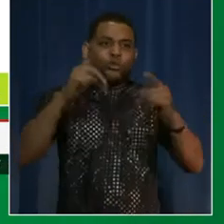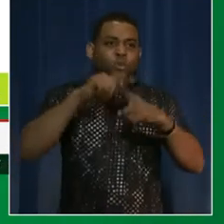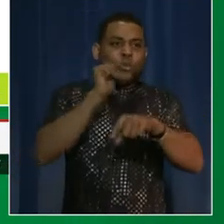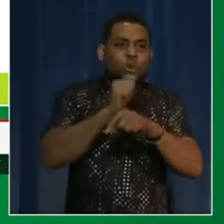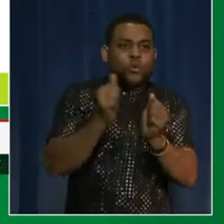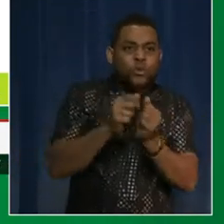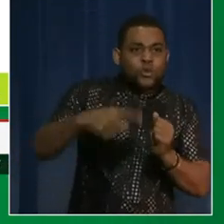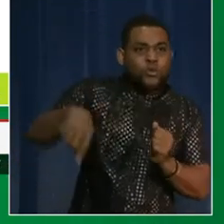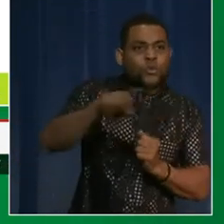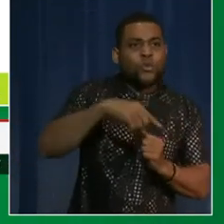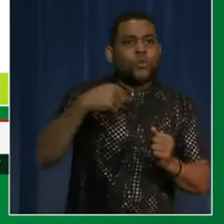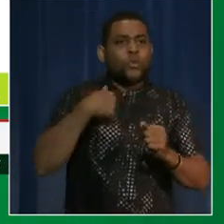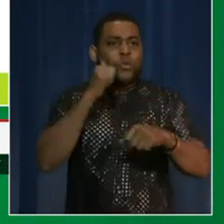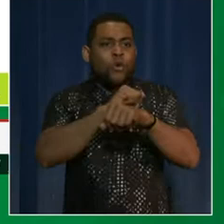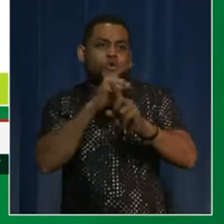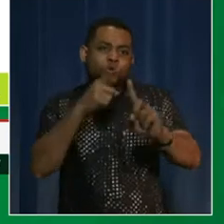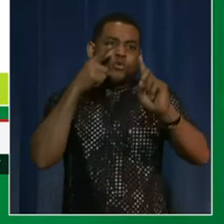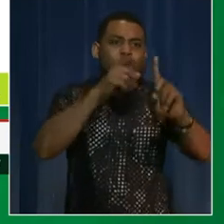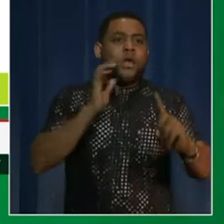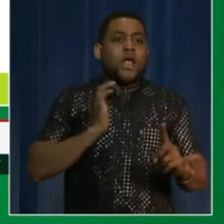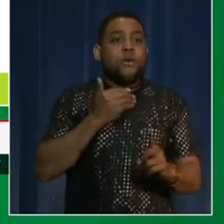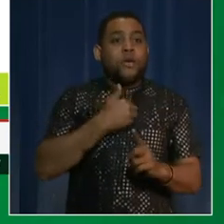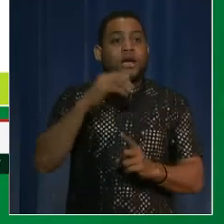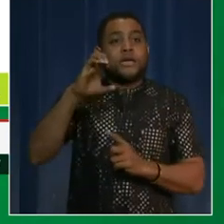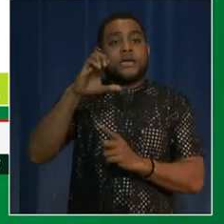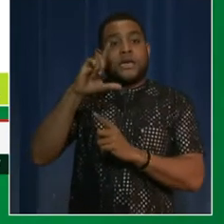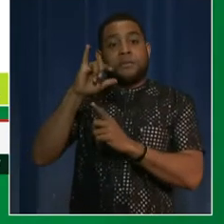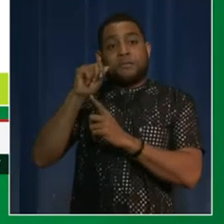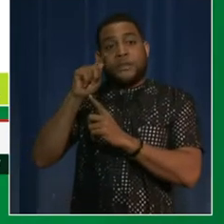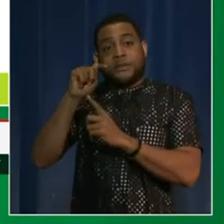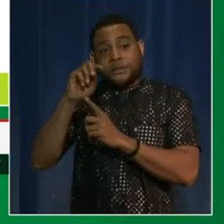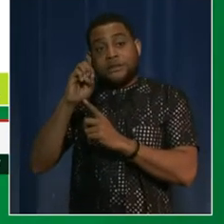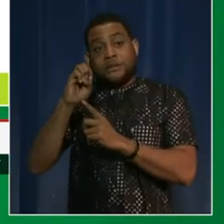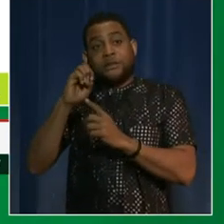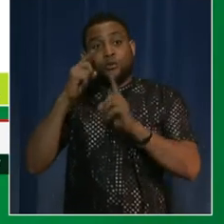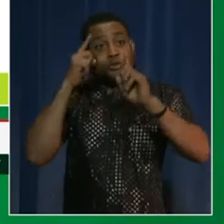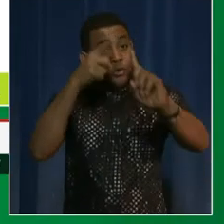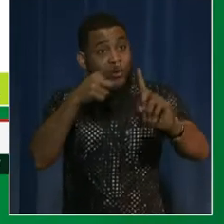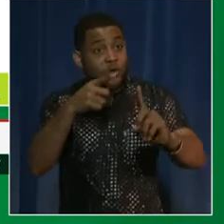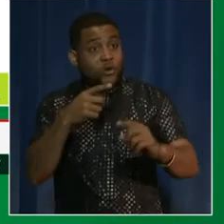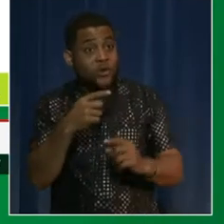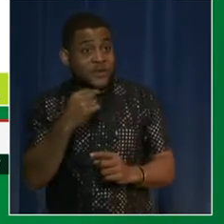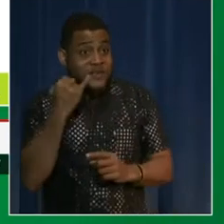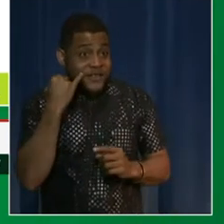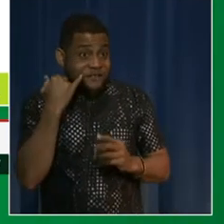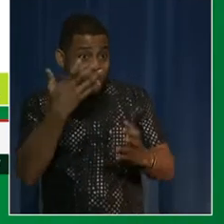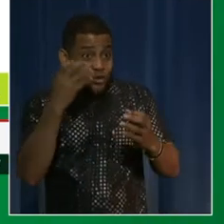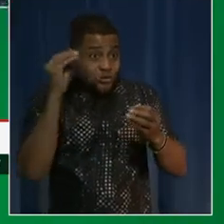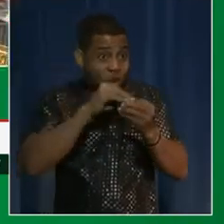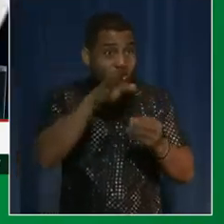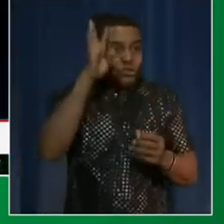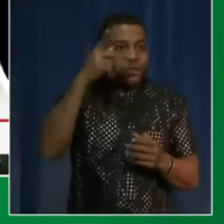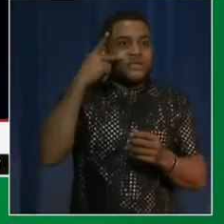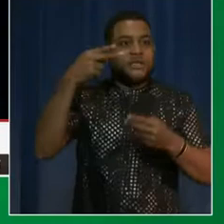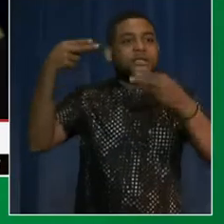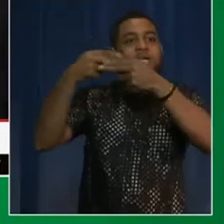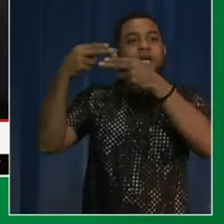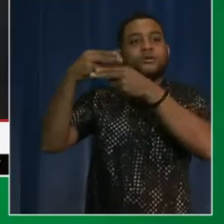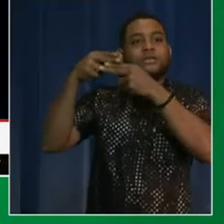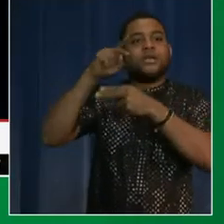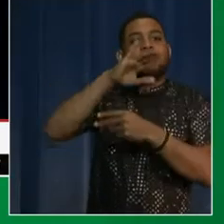ambitious climate goals. And if you need any more information on this program, you can visit the website at the bottom of the slide. Thank you.